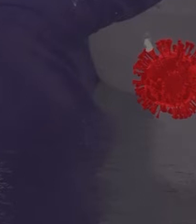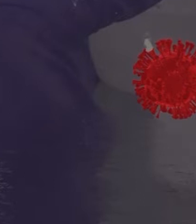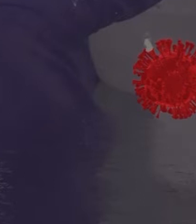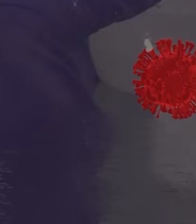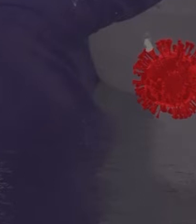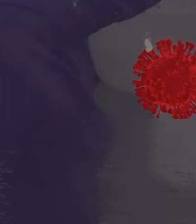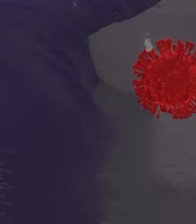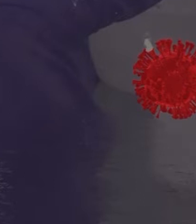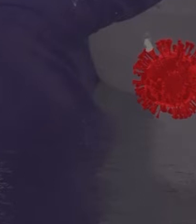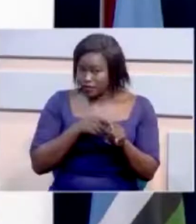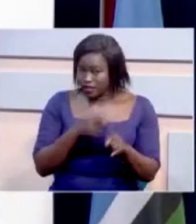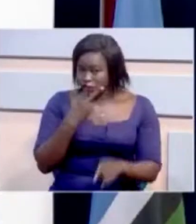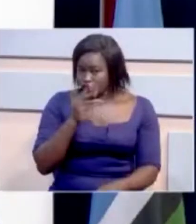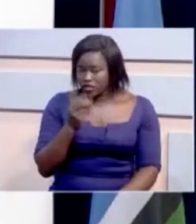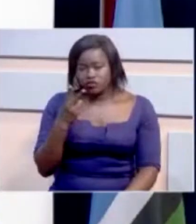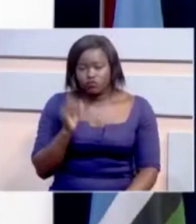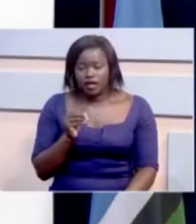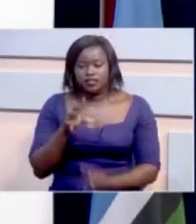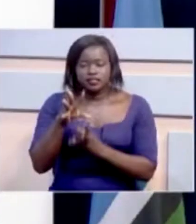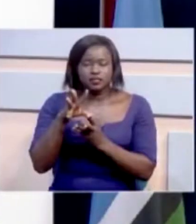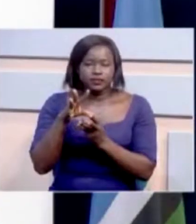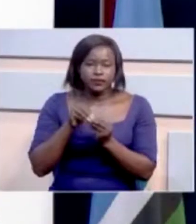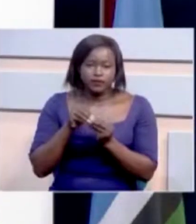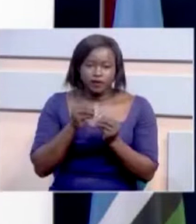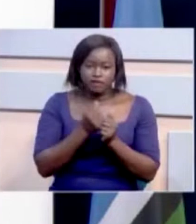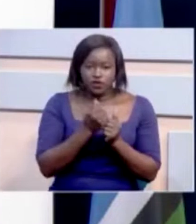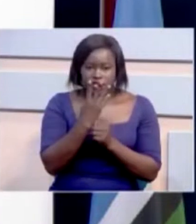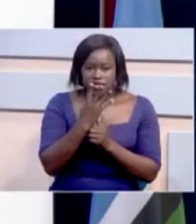positive from the assessment. A total of